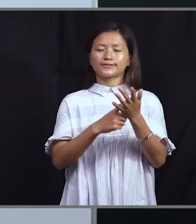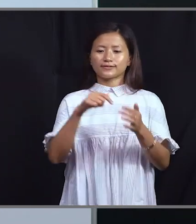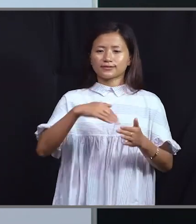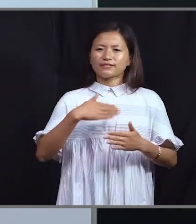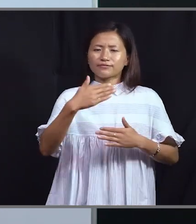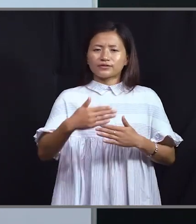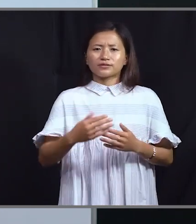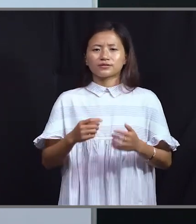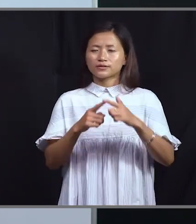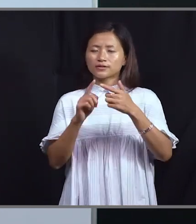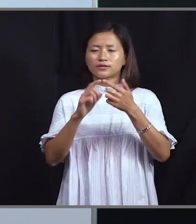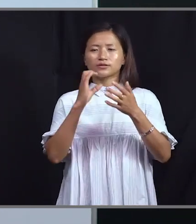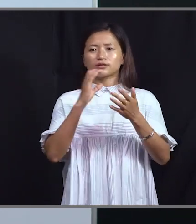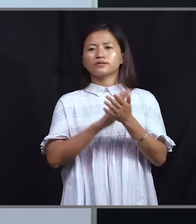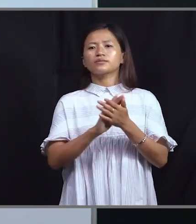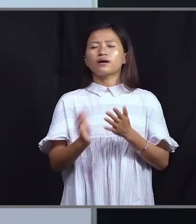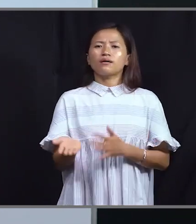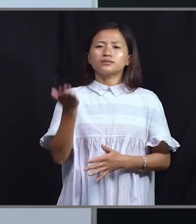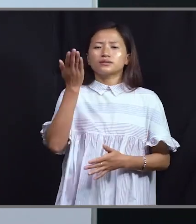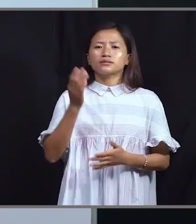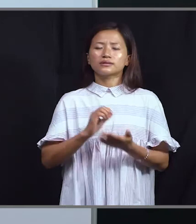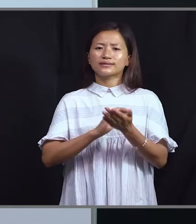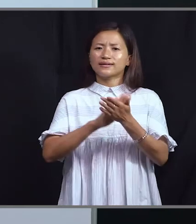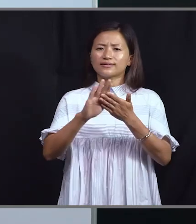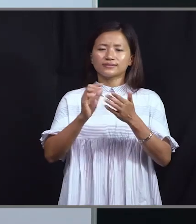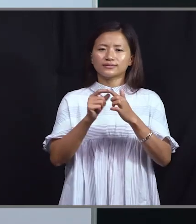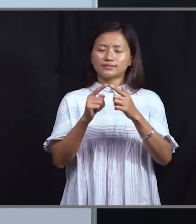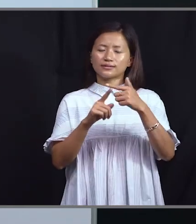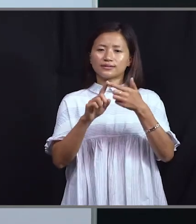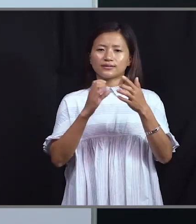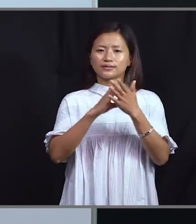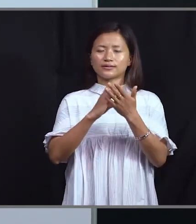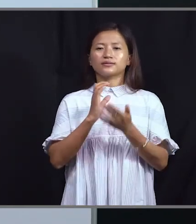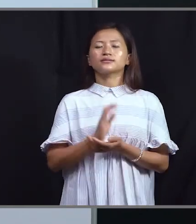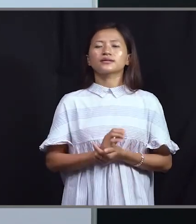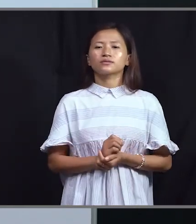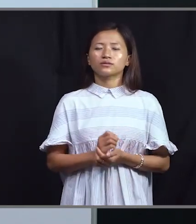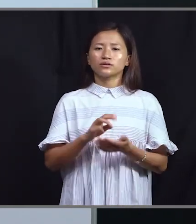technology, diversification, use of high tech technology, what happens is that